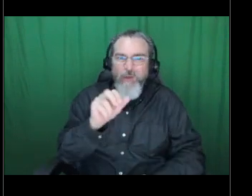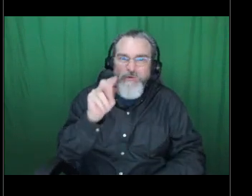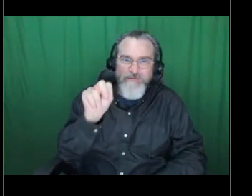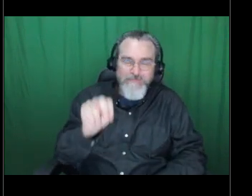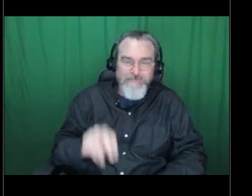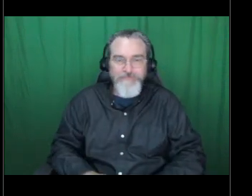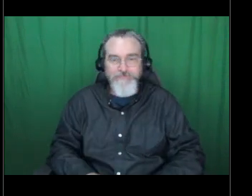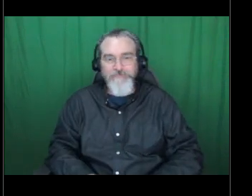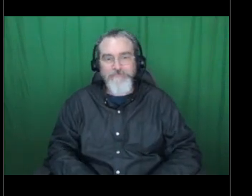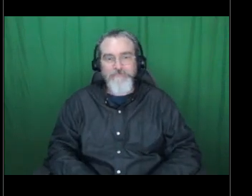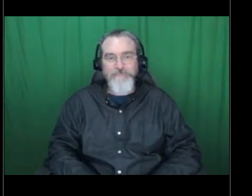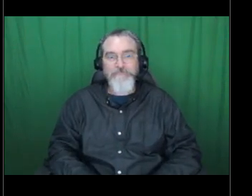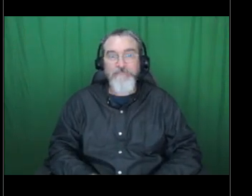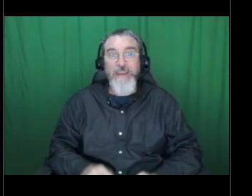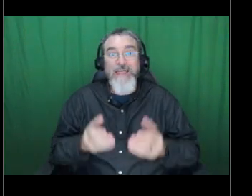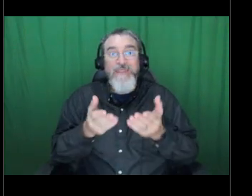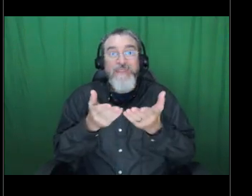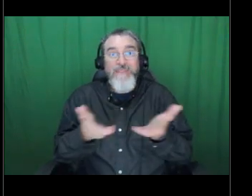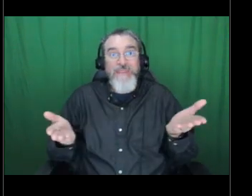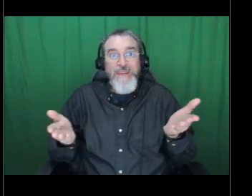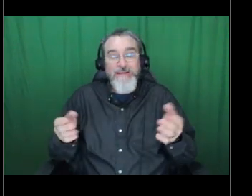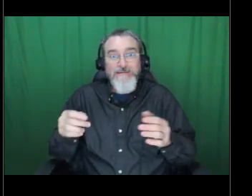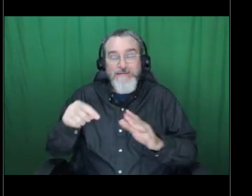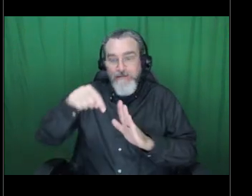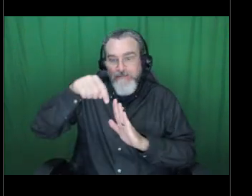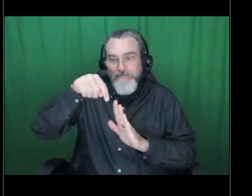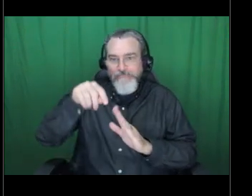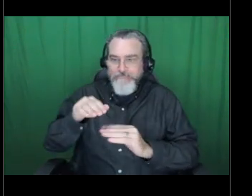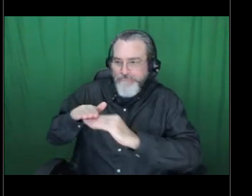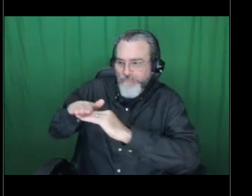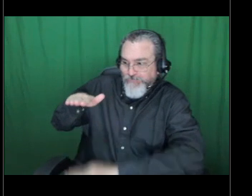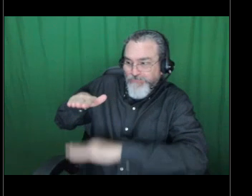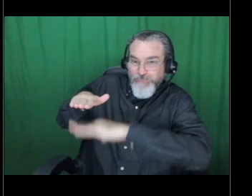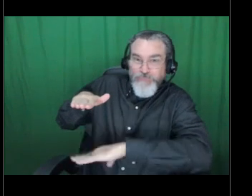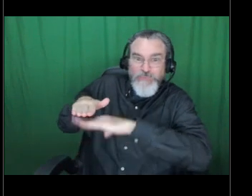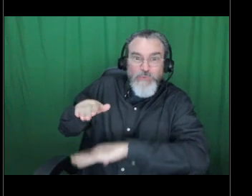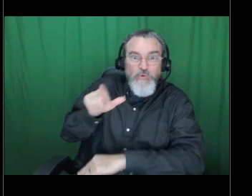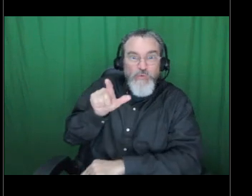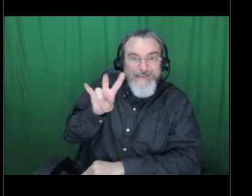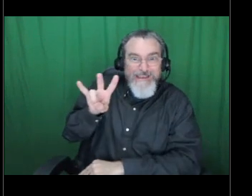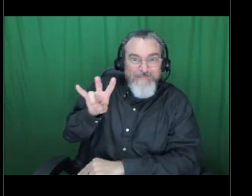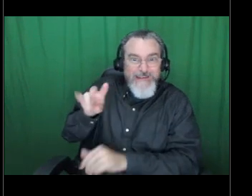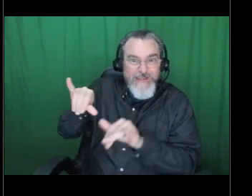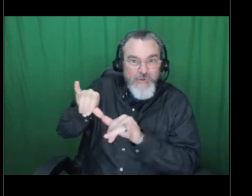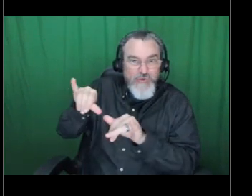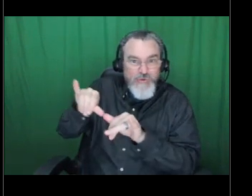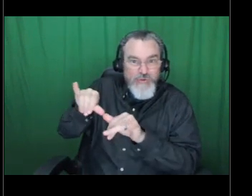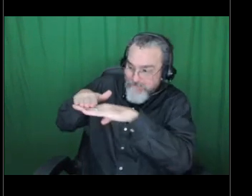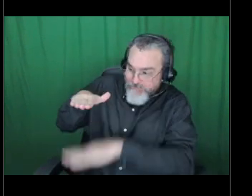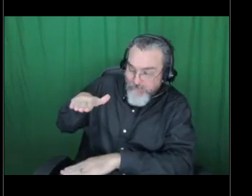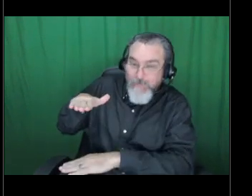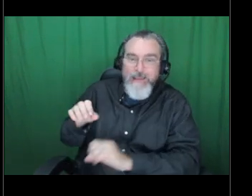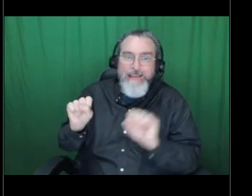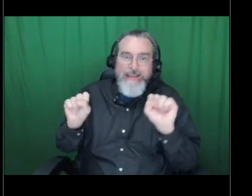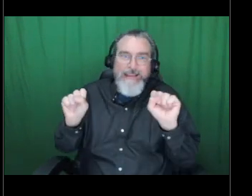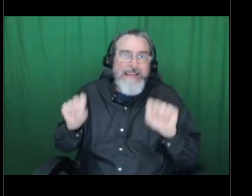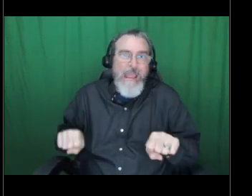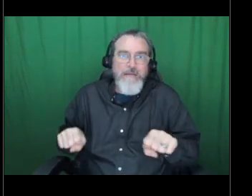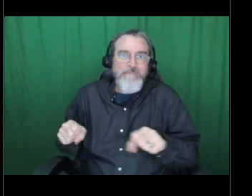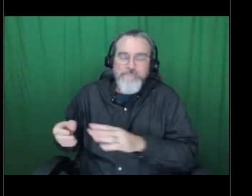Objects mounted lower than 27 inches above the finished floor may protrude any